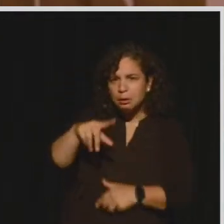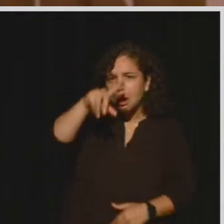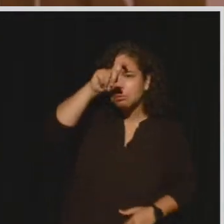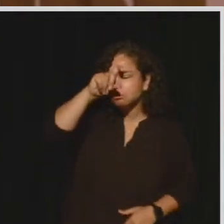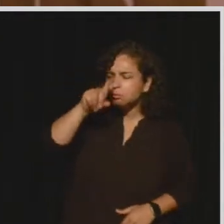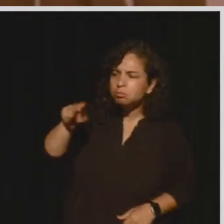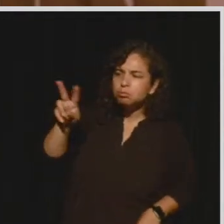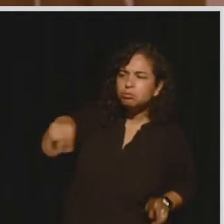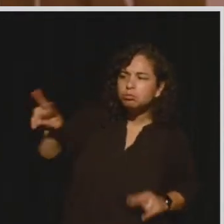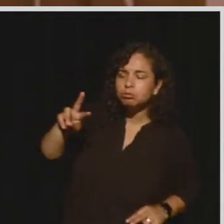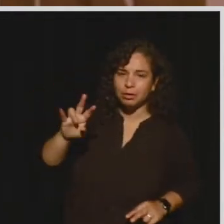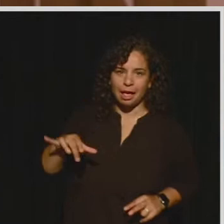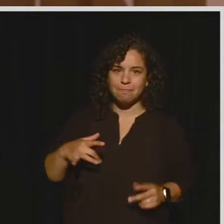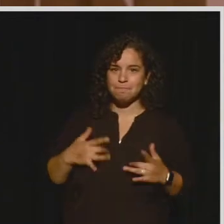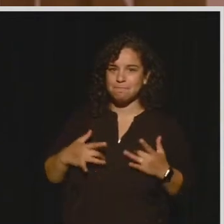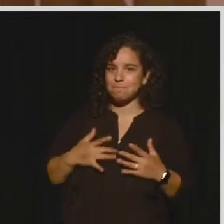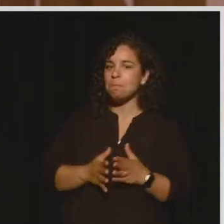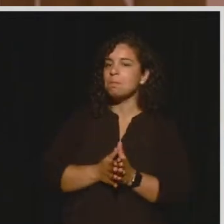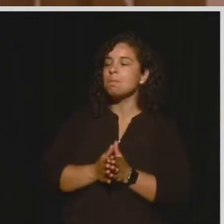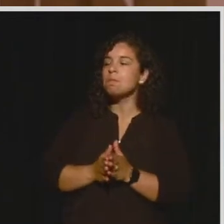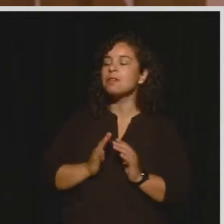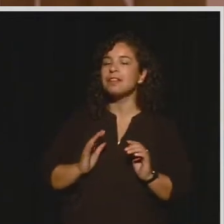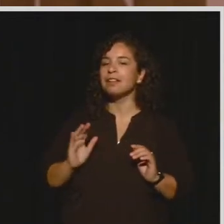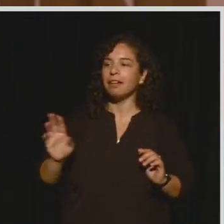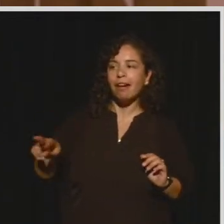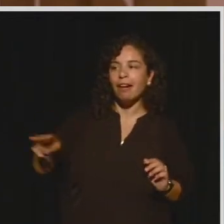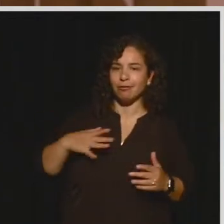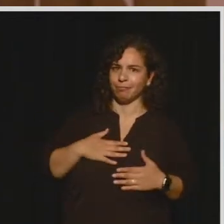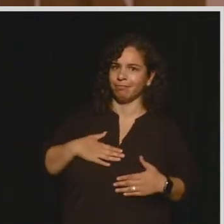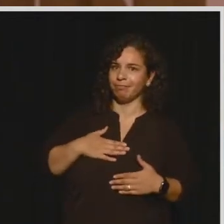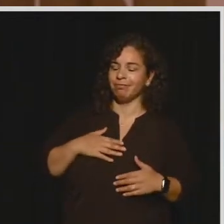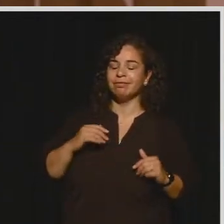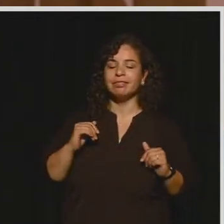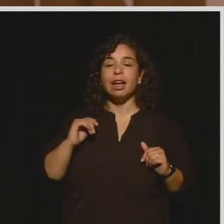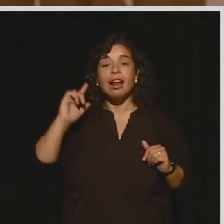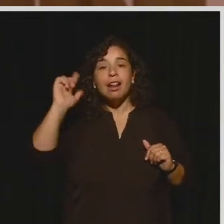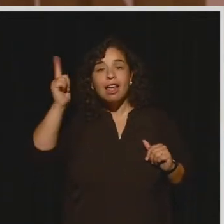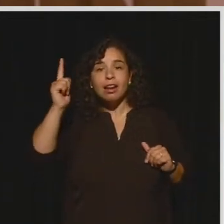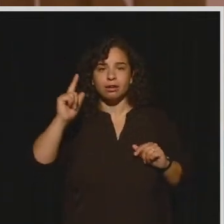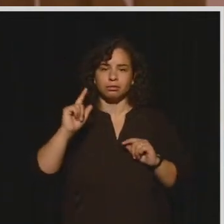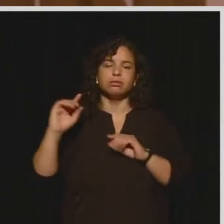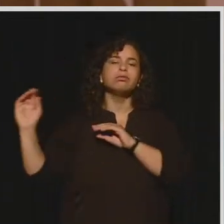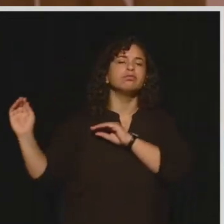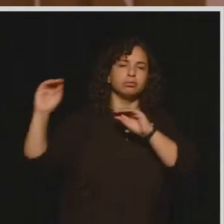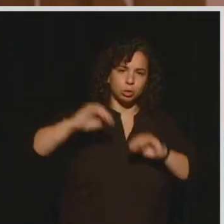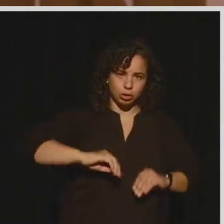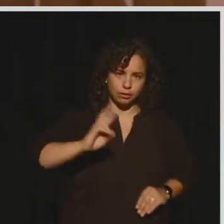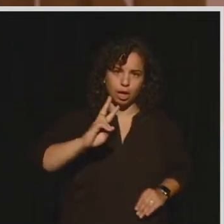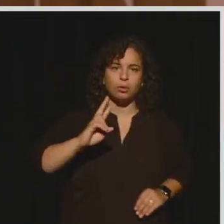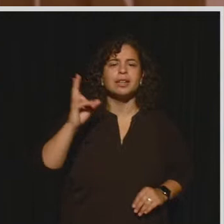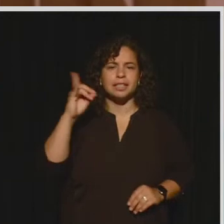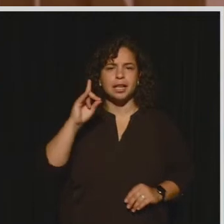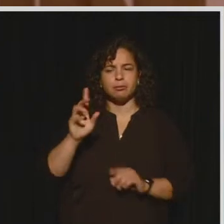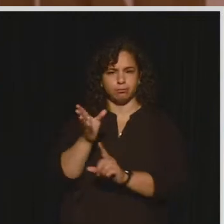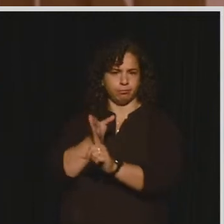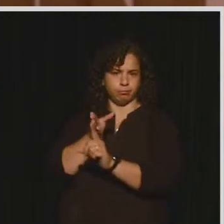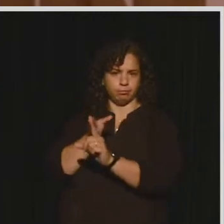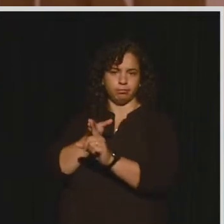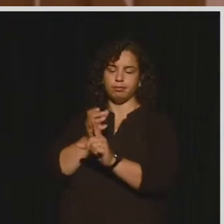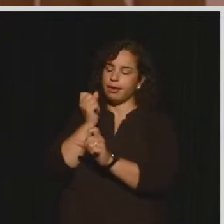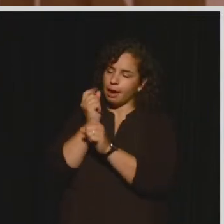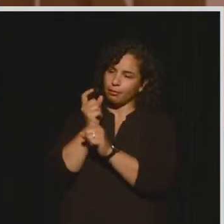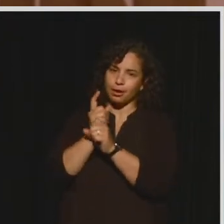And so when we actually finally moved to Vancouver, Pride was something we attended every year. But through our